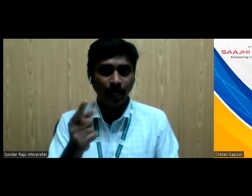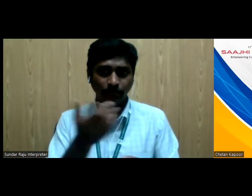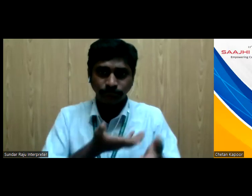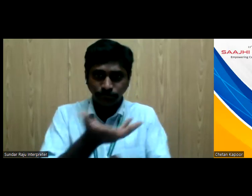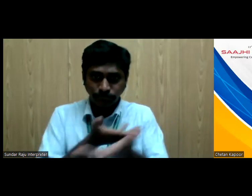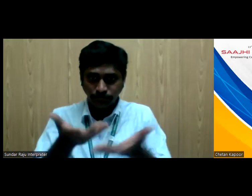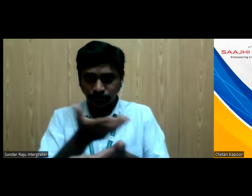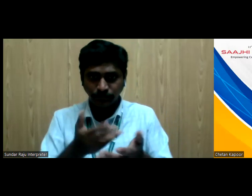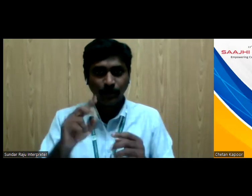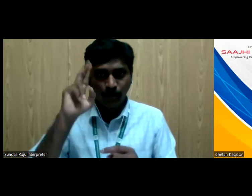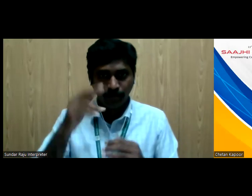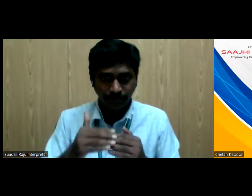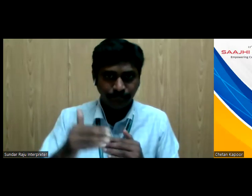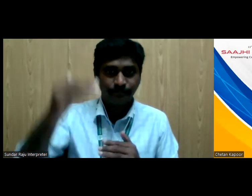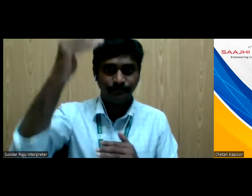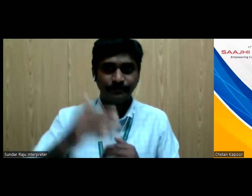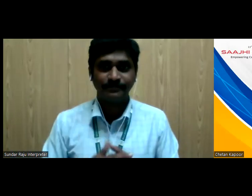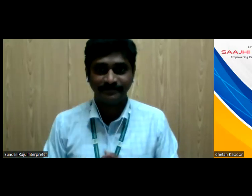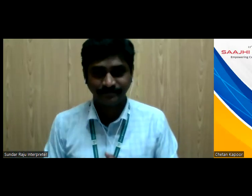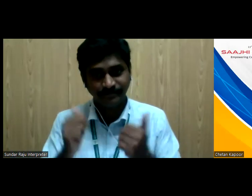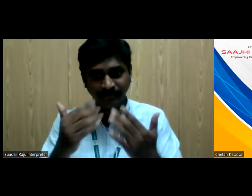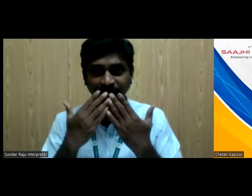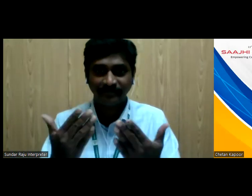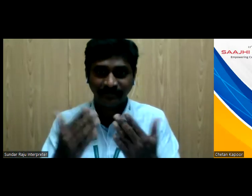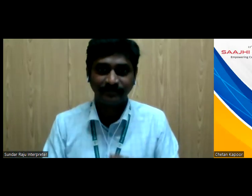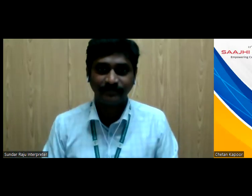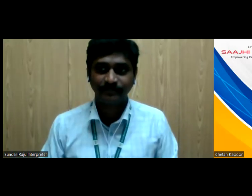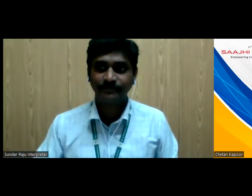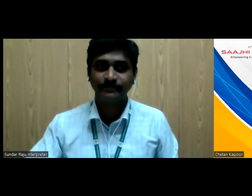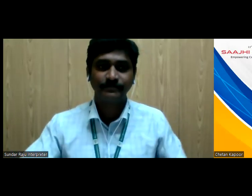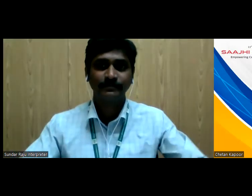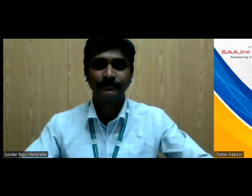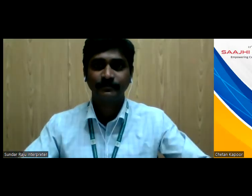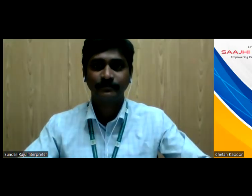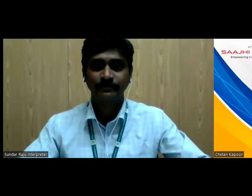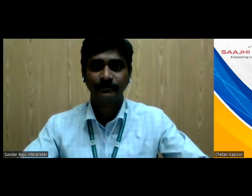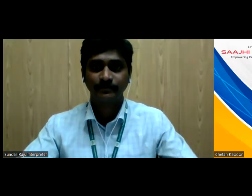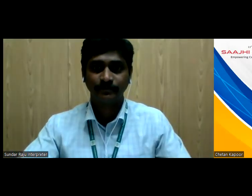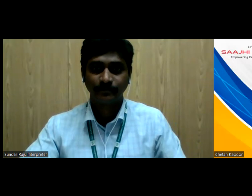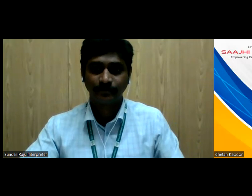along. Thank you so much.